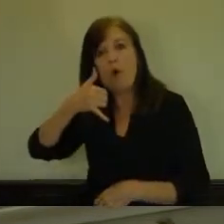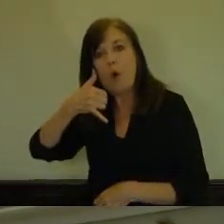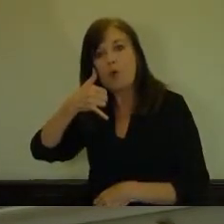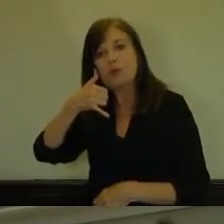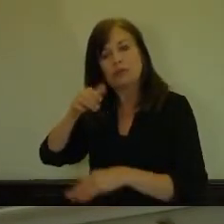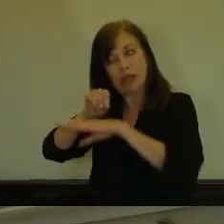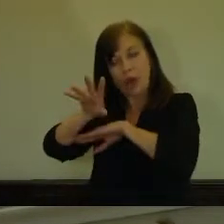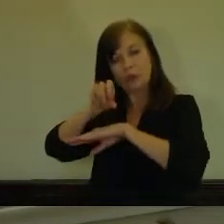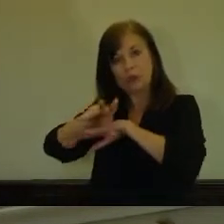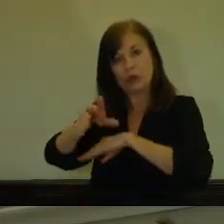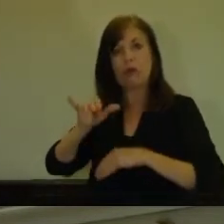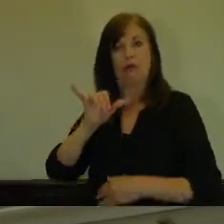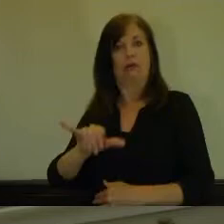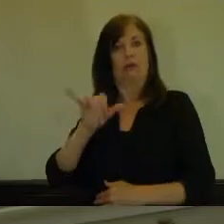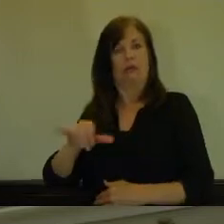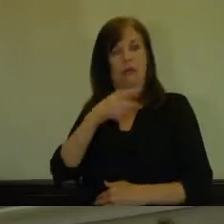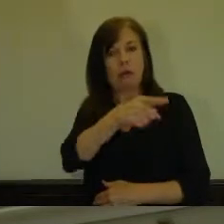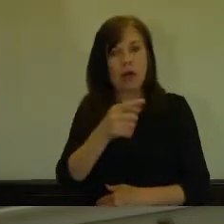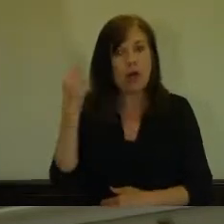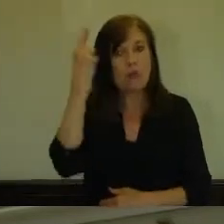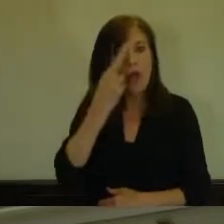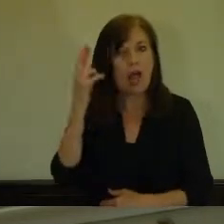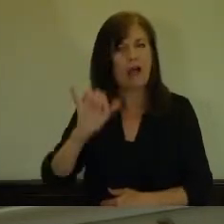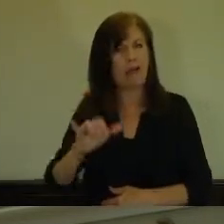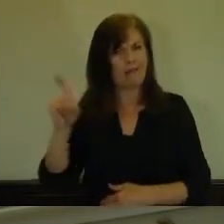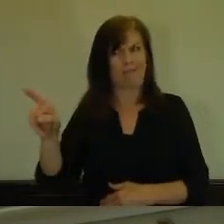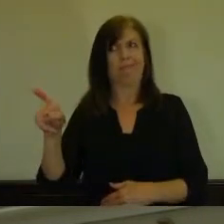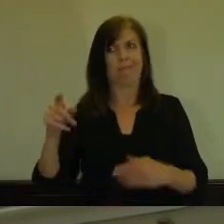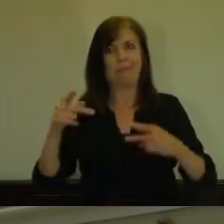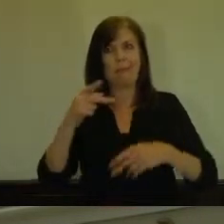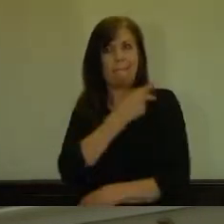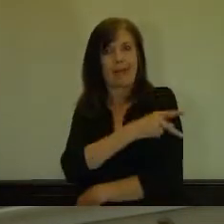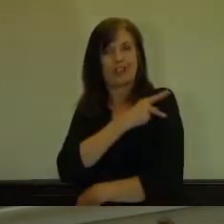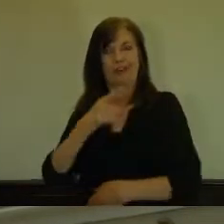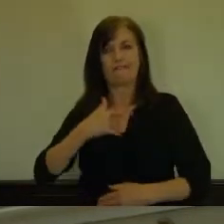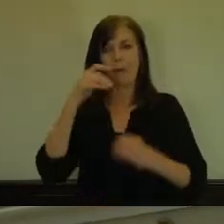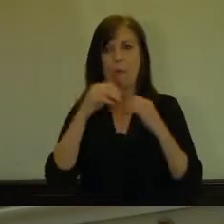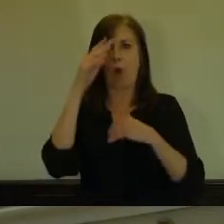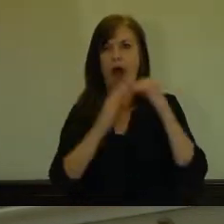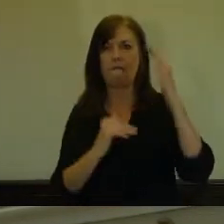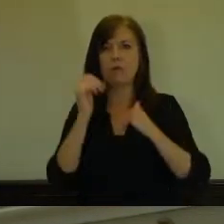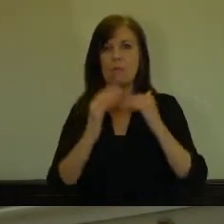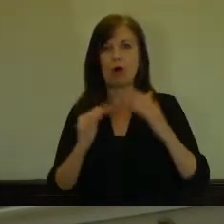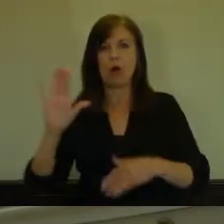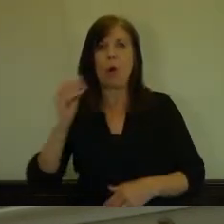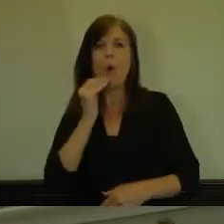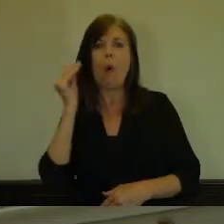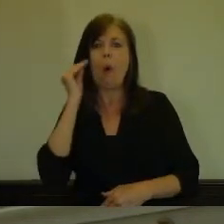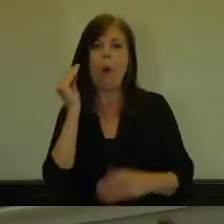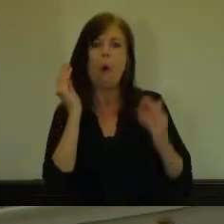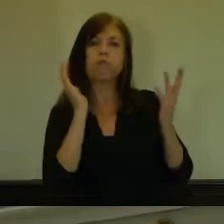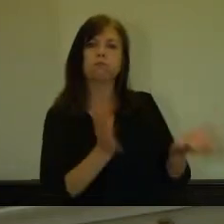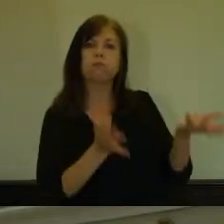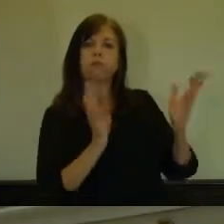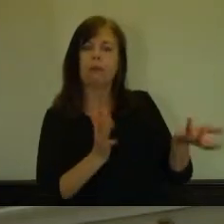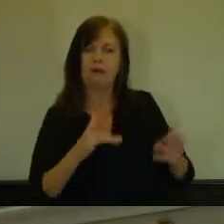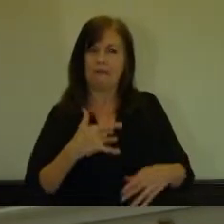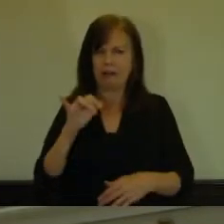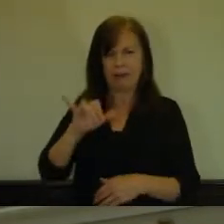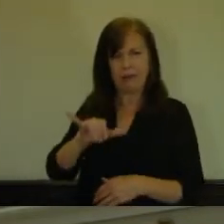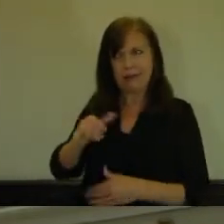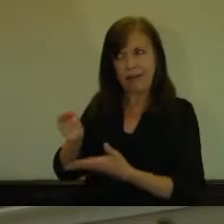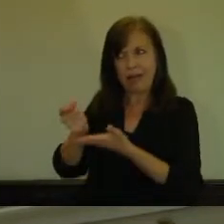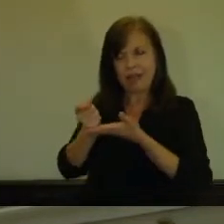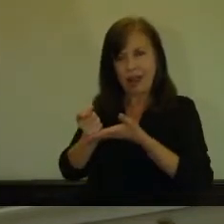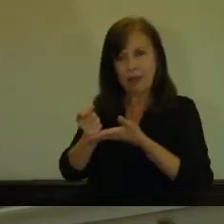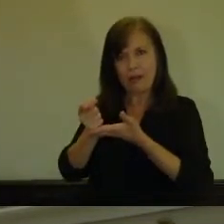consults. And what they found was that patients were more comfortable in their own environments. And they found that this therapeutic approach